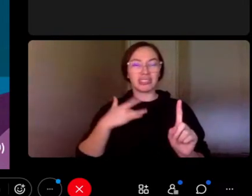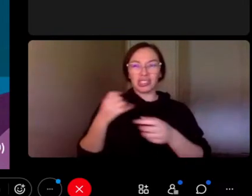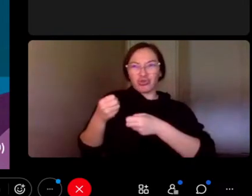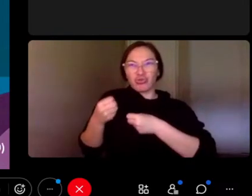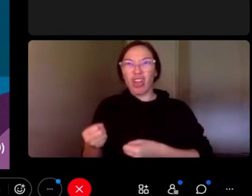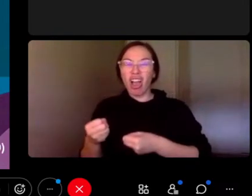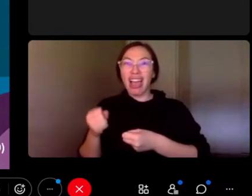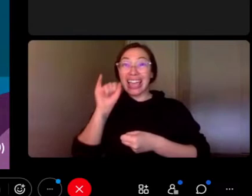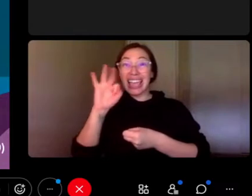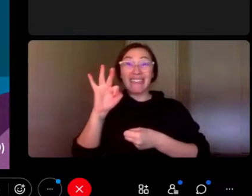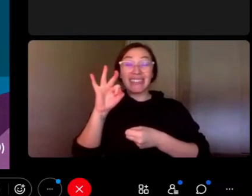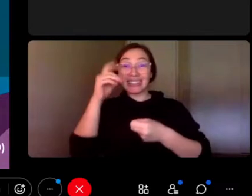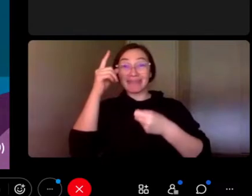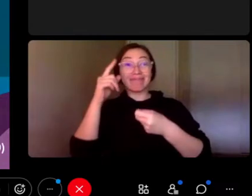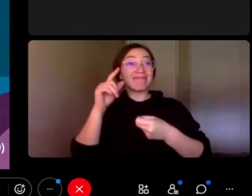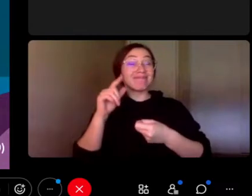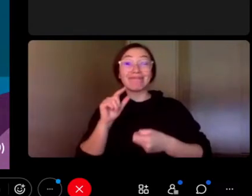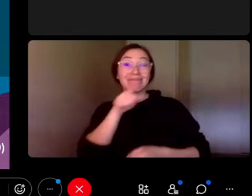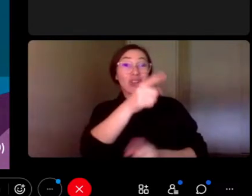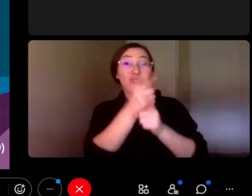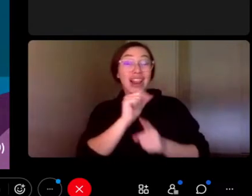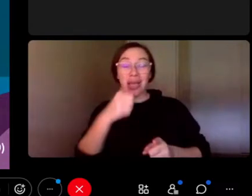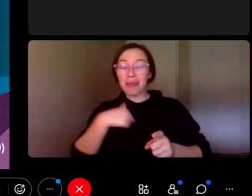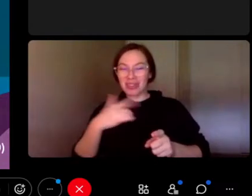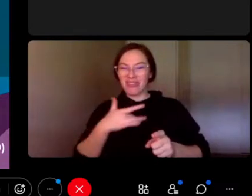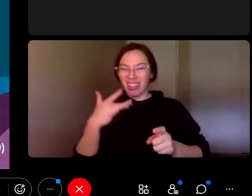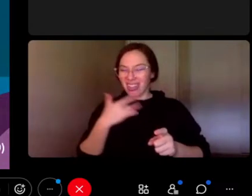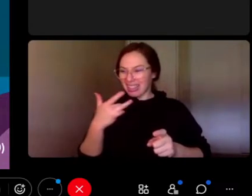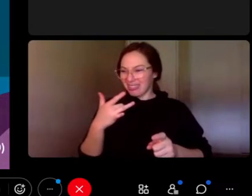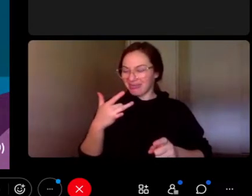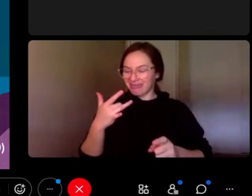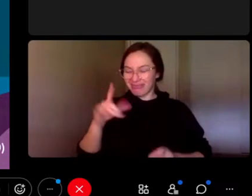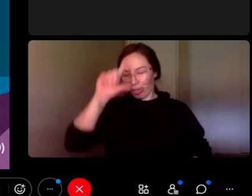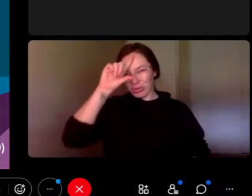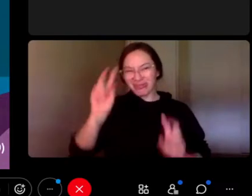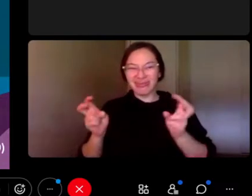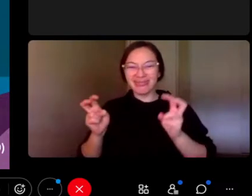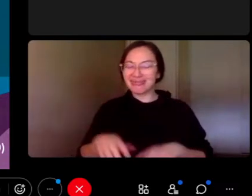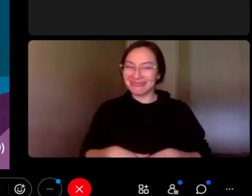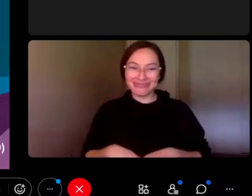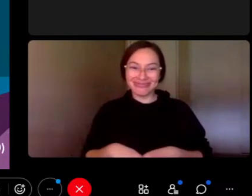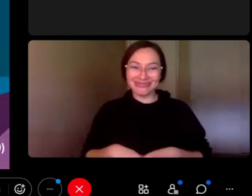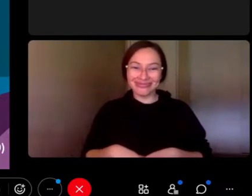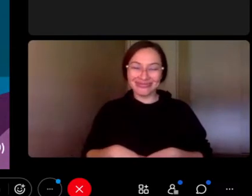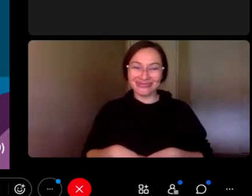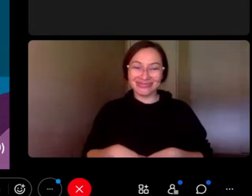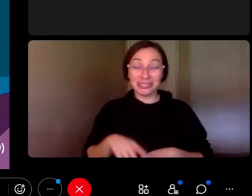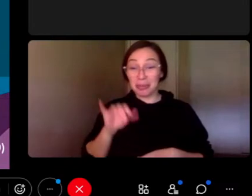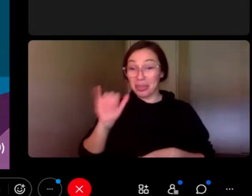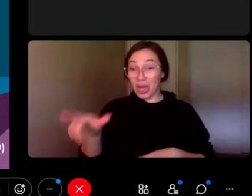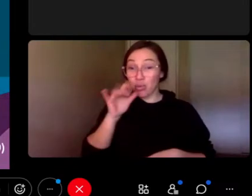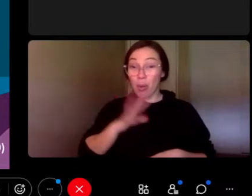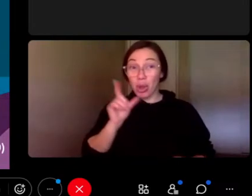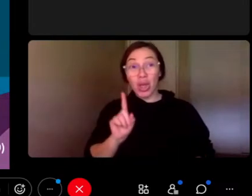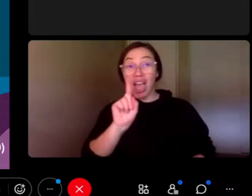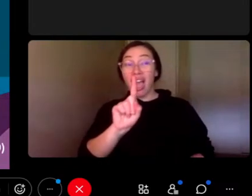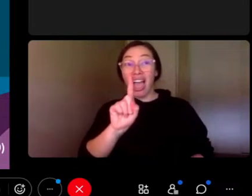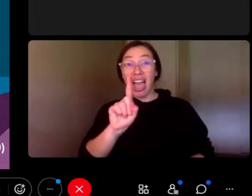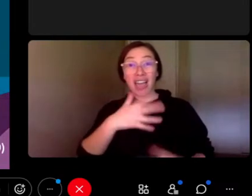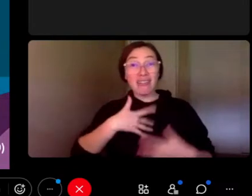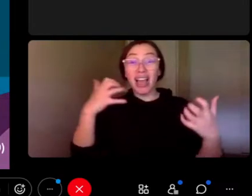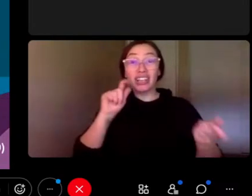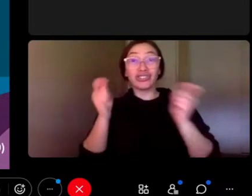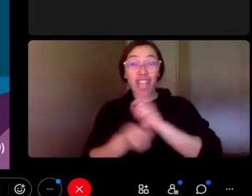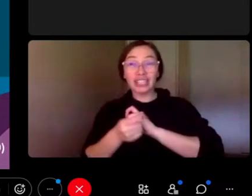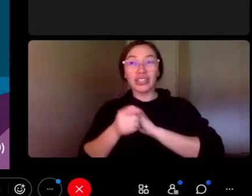because you feel like you lost, when in truth, she won big time, at least in this superintendent's eyes. So you have